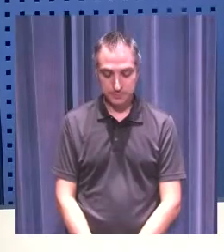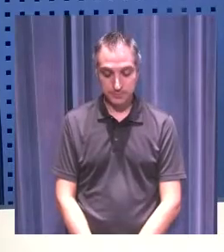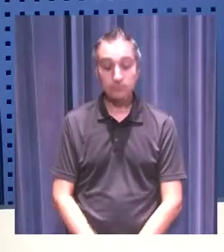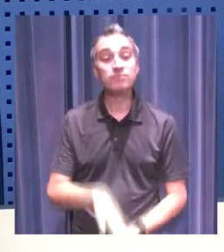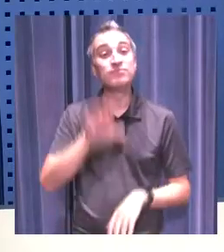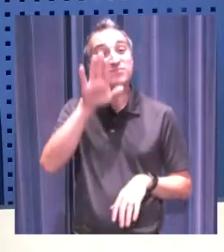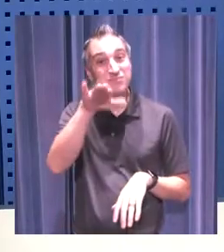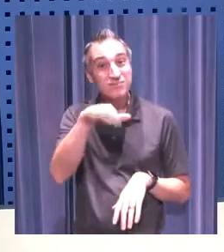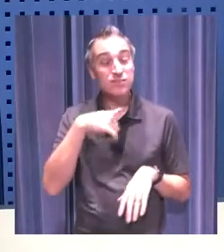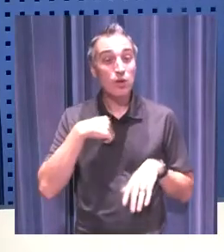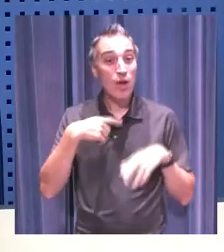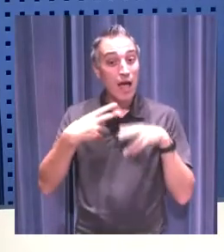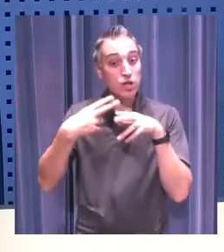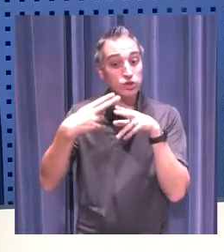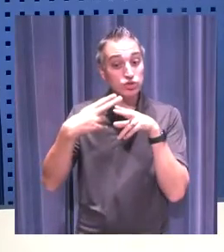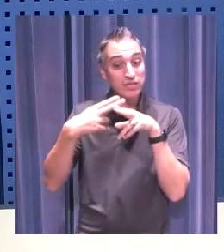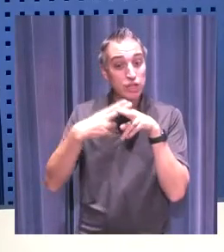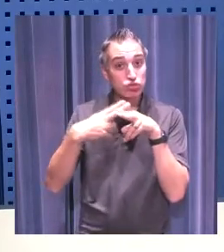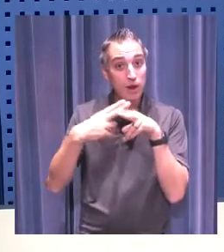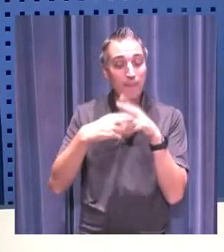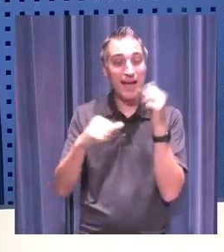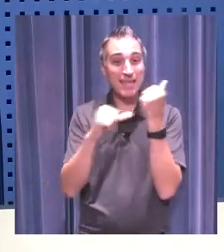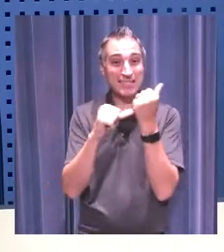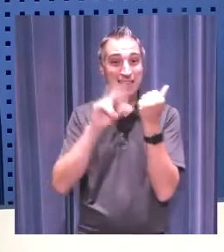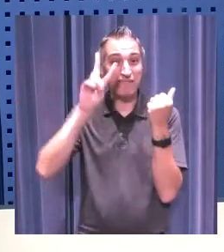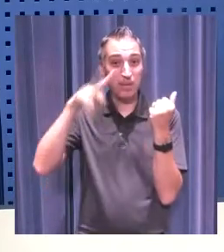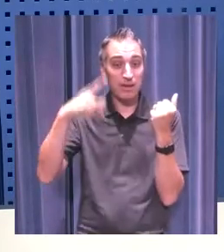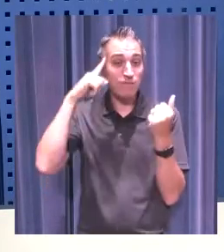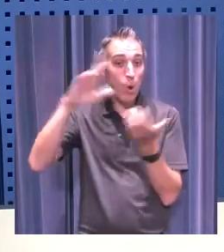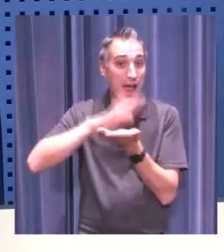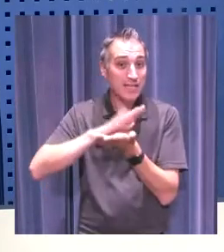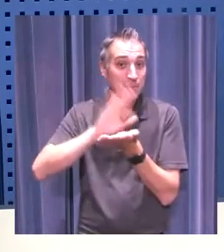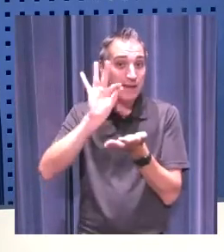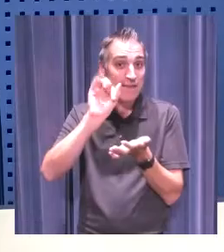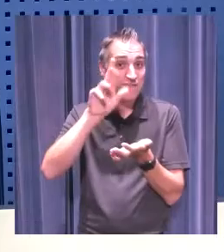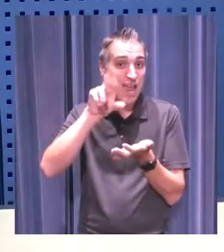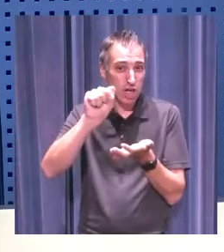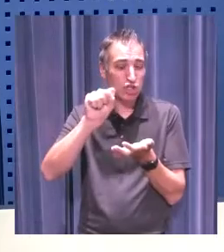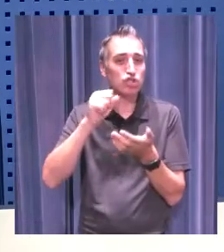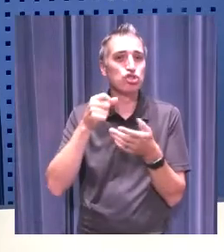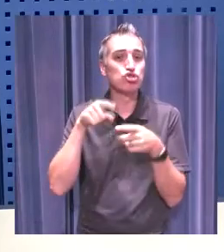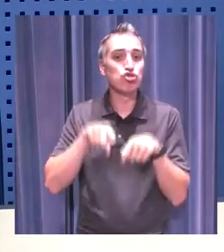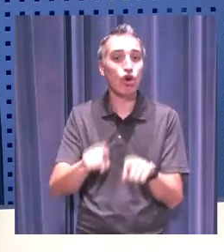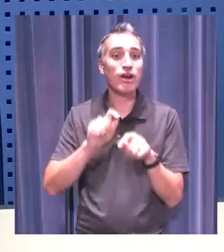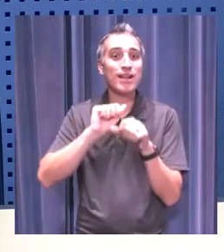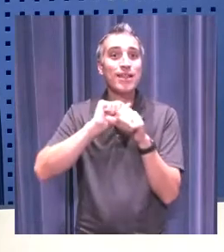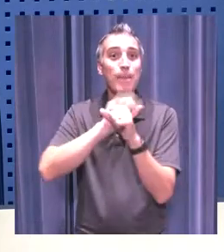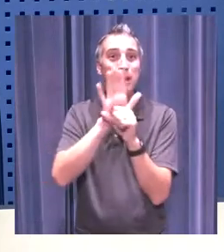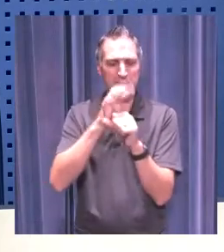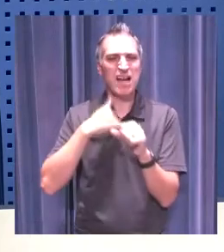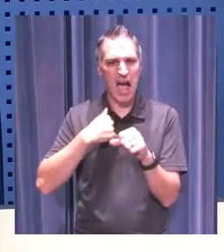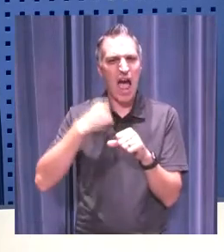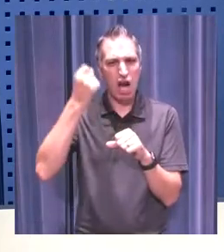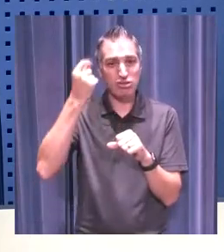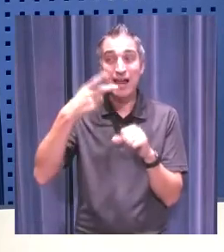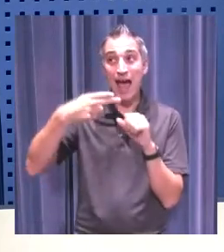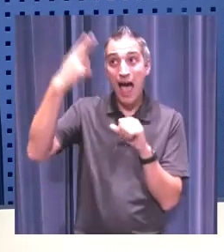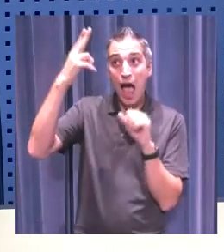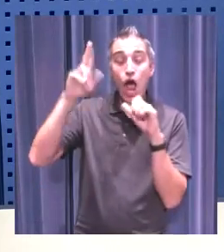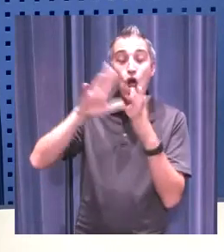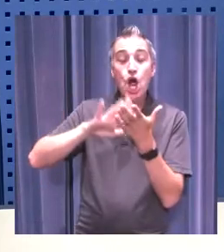While serving for a short period as interim assistant VP for academic affairs early on in the pandemic, I went through the Higher Learning